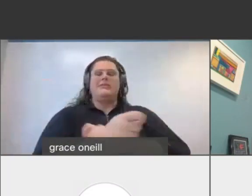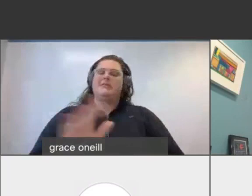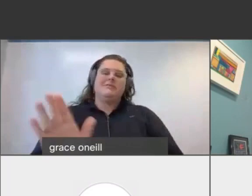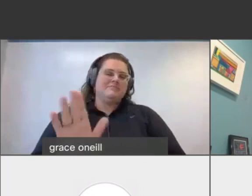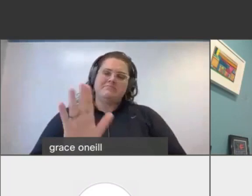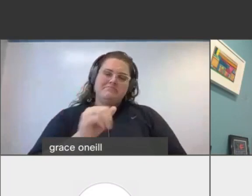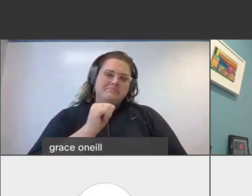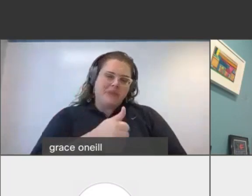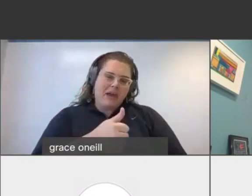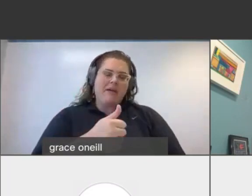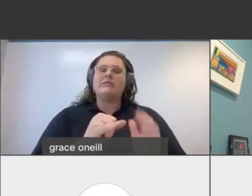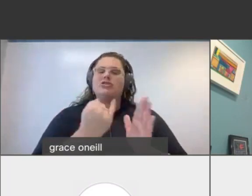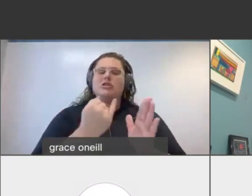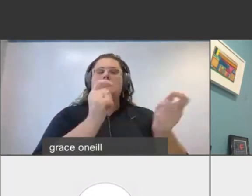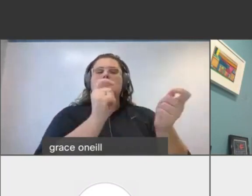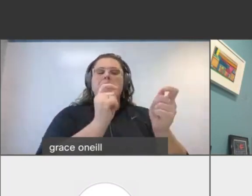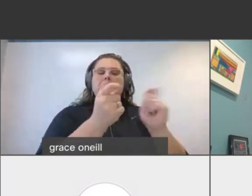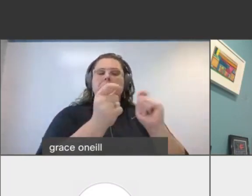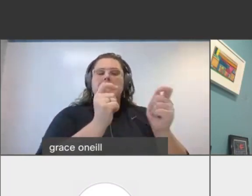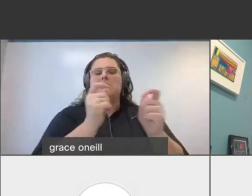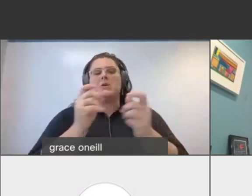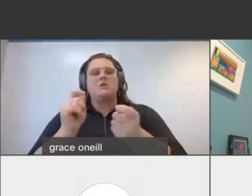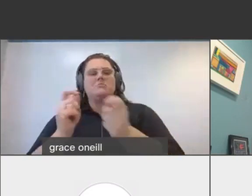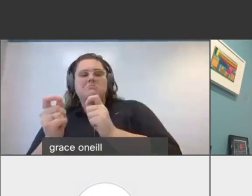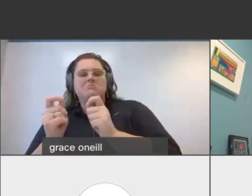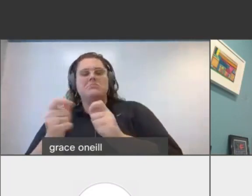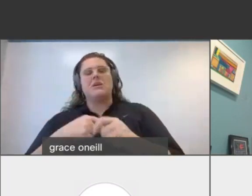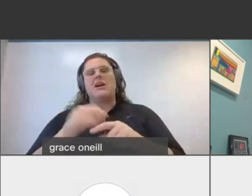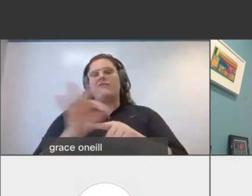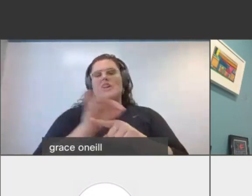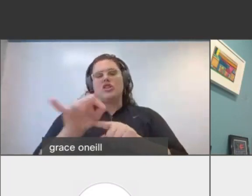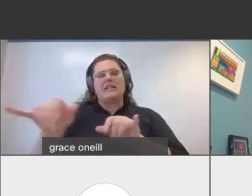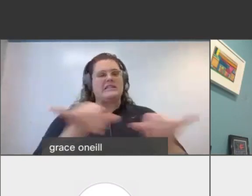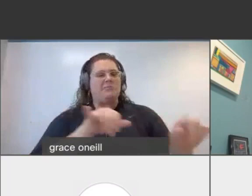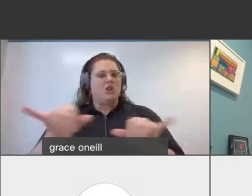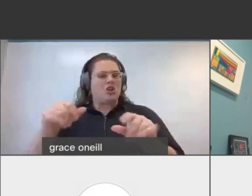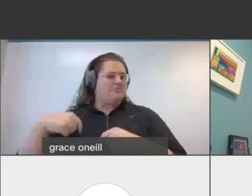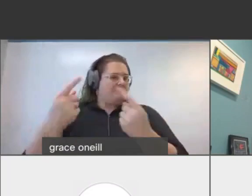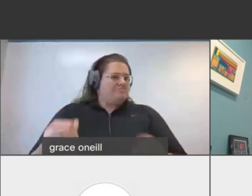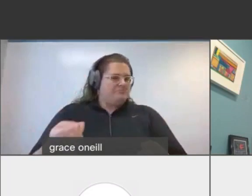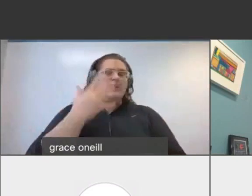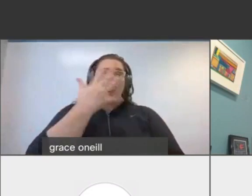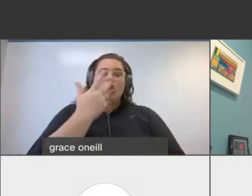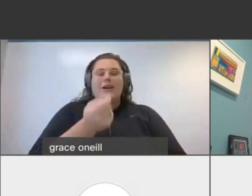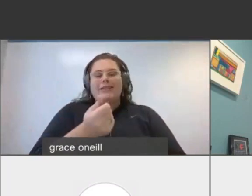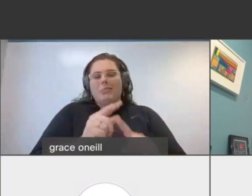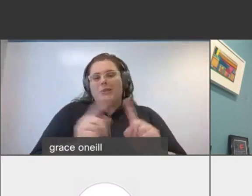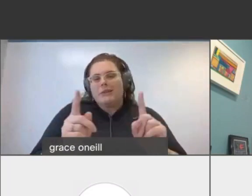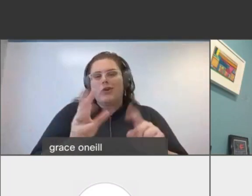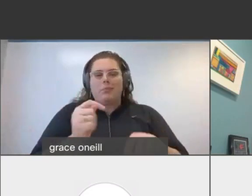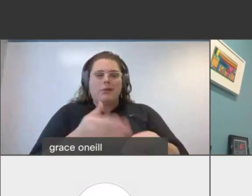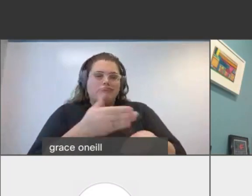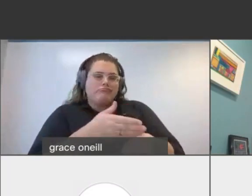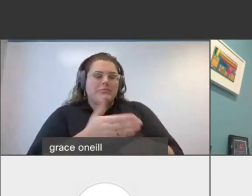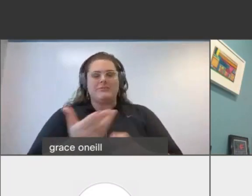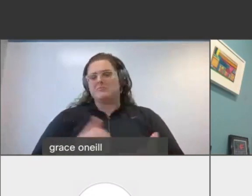system will function, even if, like I said, some of the looks of it are a bit different. Because the